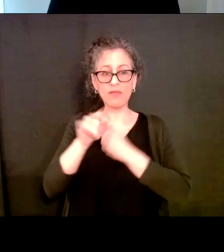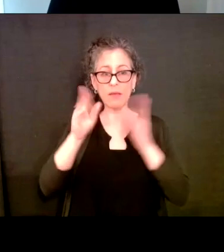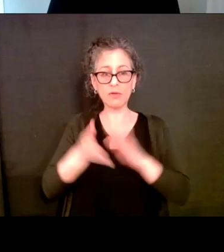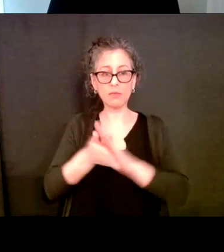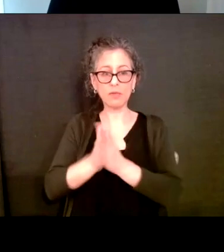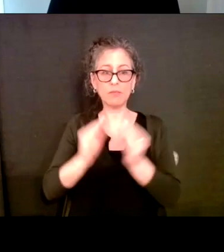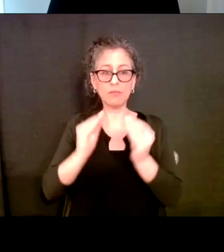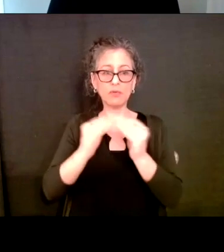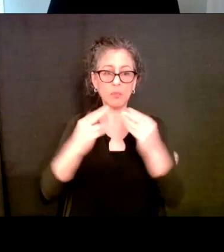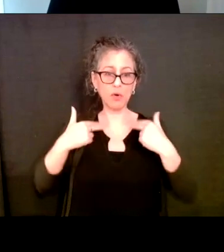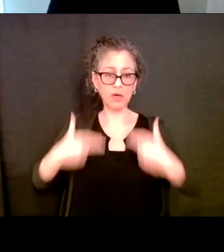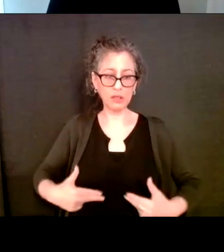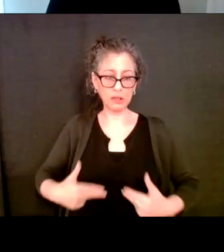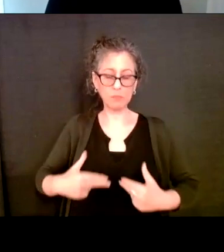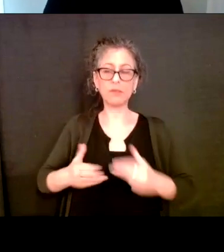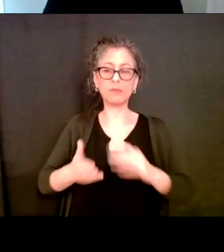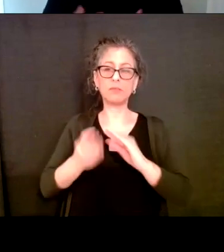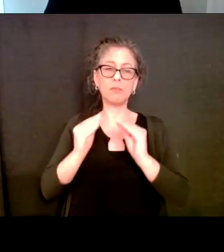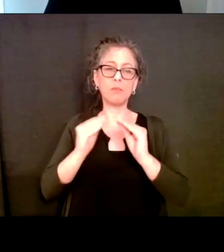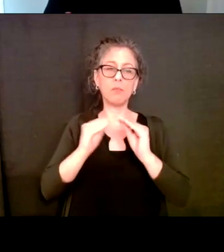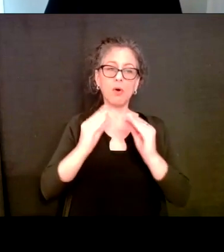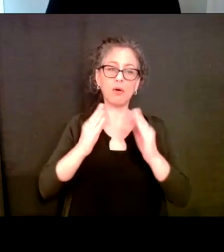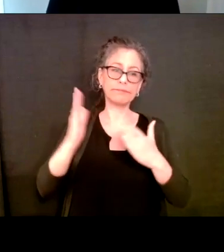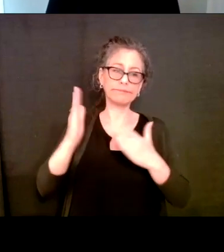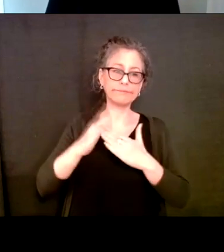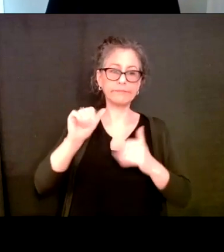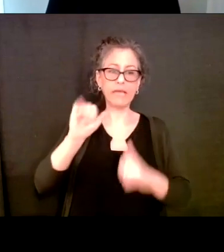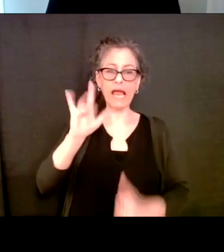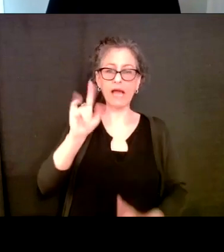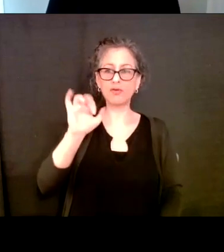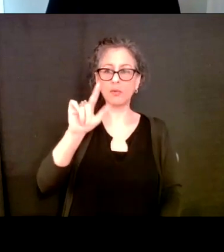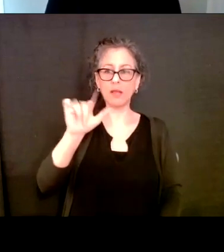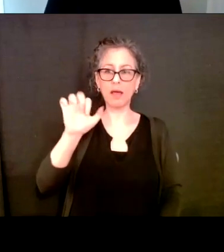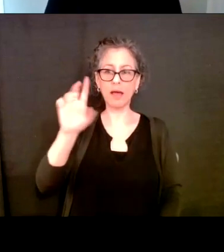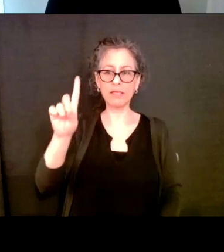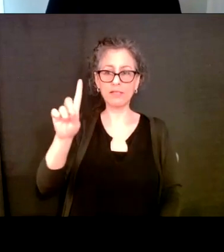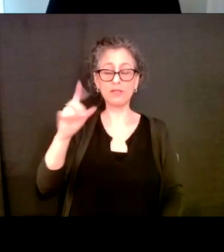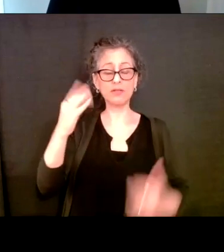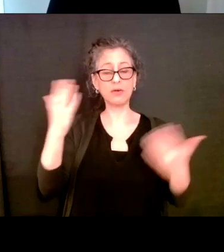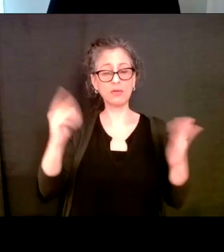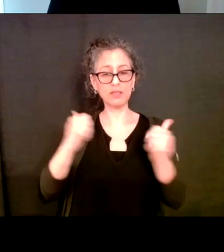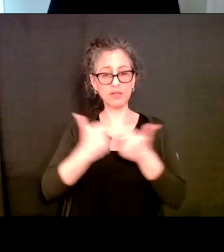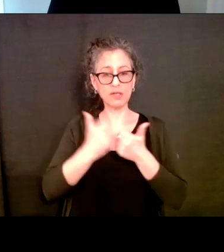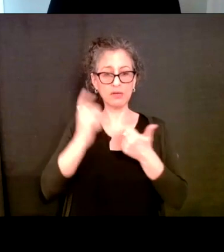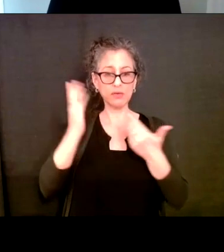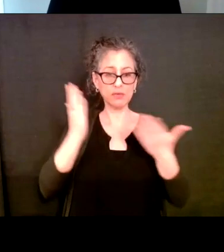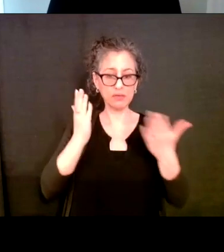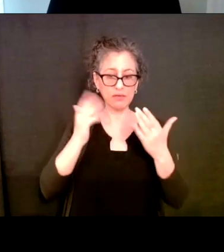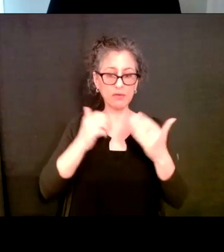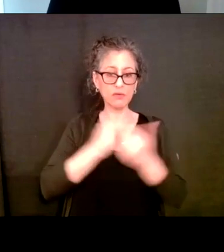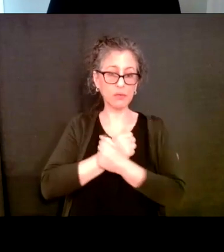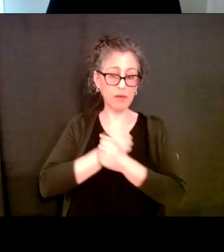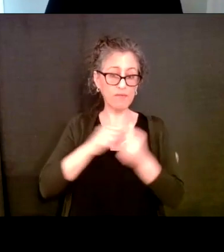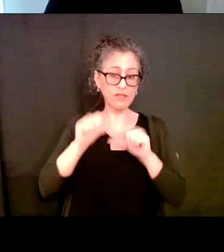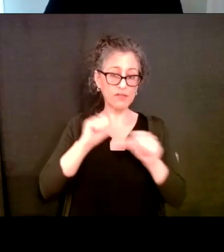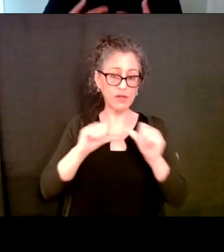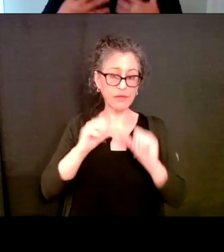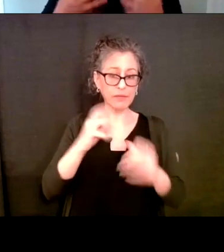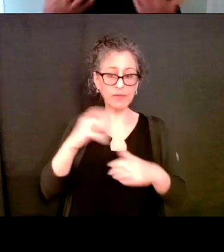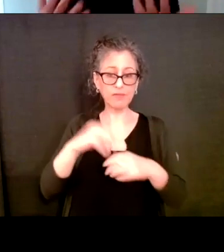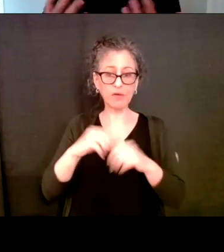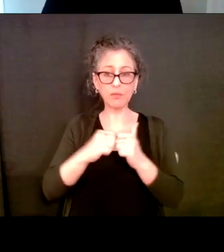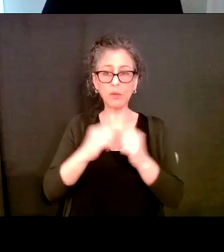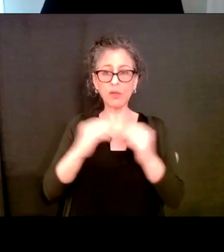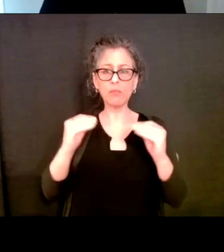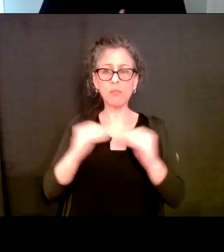he actualizes himself. So here we're challenged to come to service, to love each other, and to engage in becoming